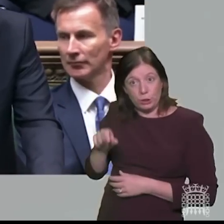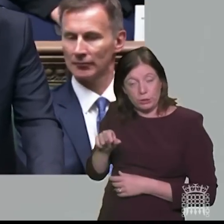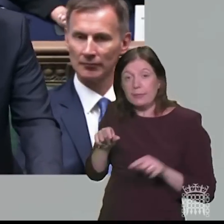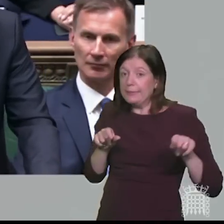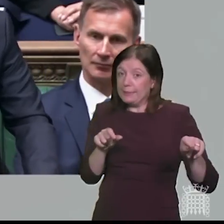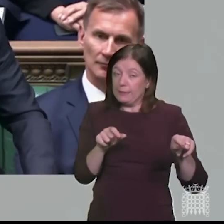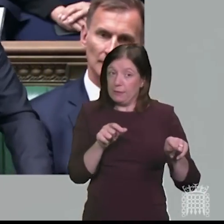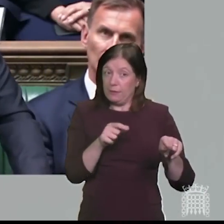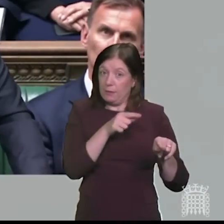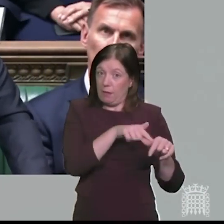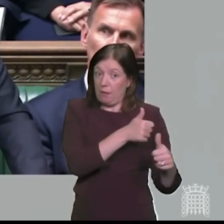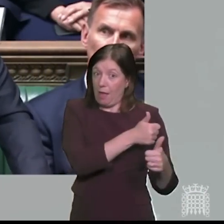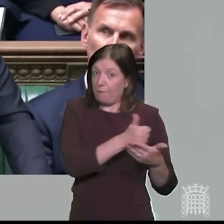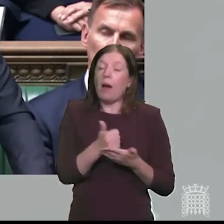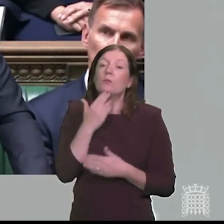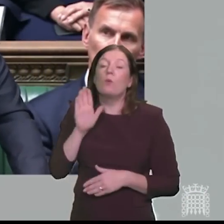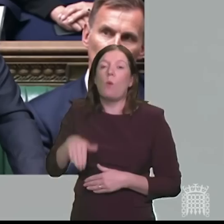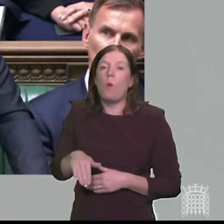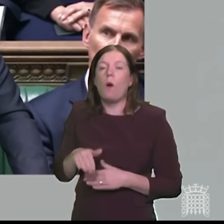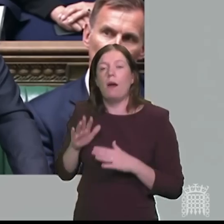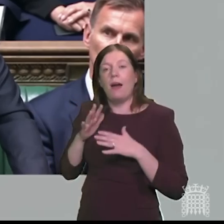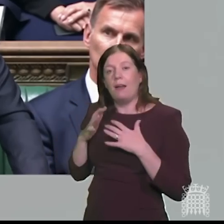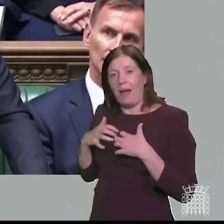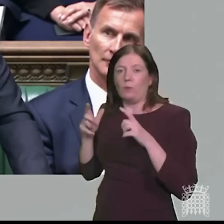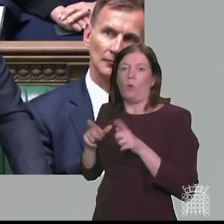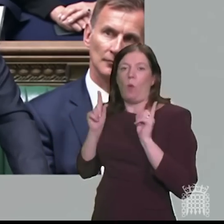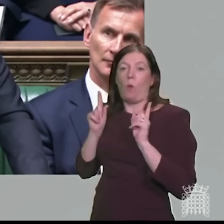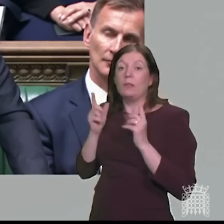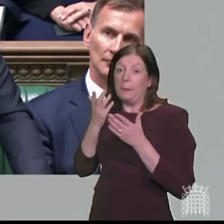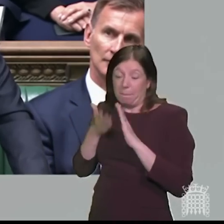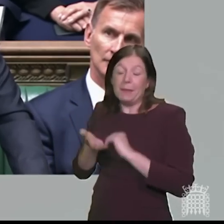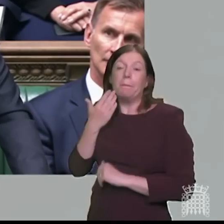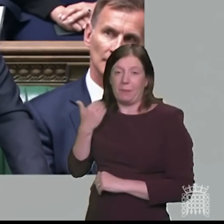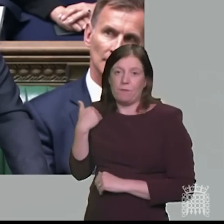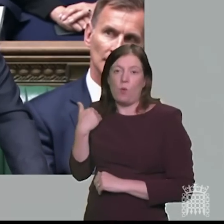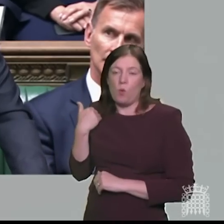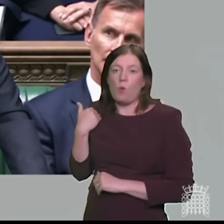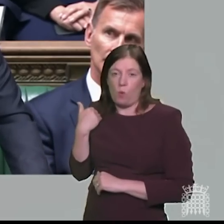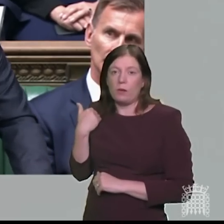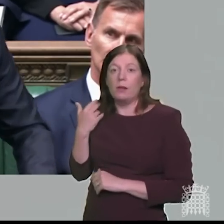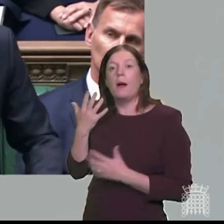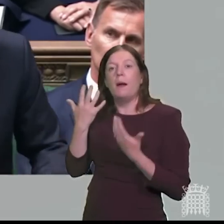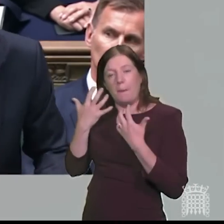the Commission's formal advice, the House of Lords Appointment Commission has previously undertaken that it would write